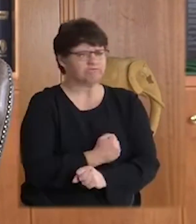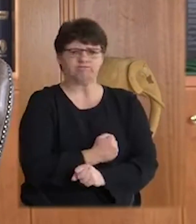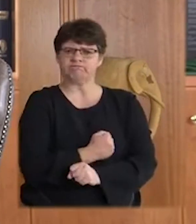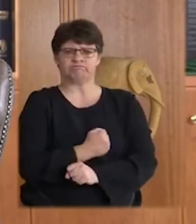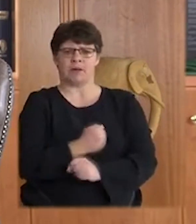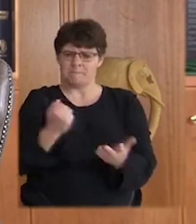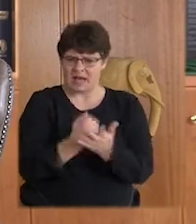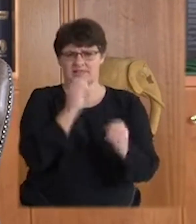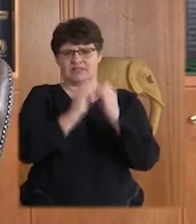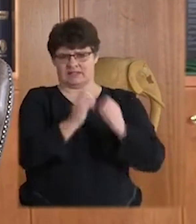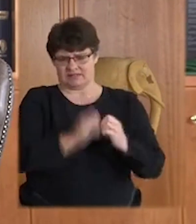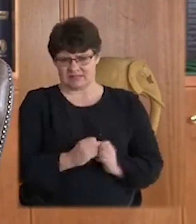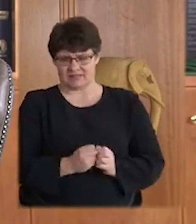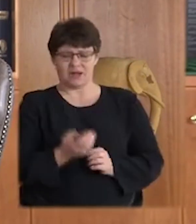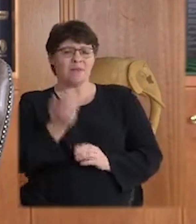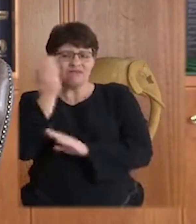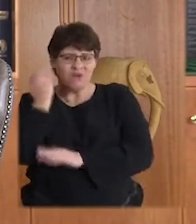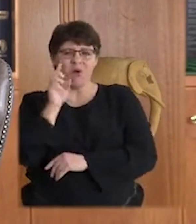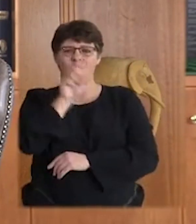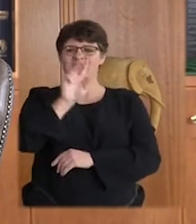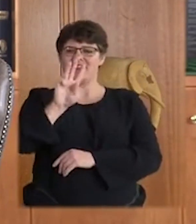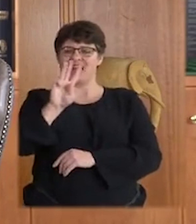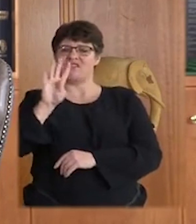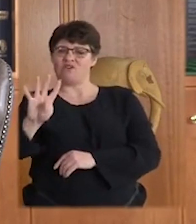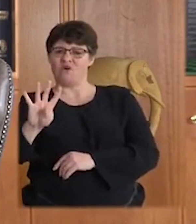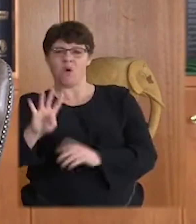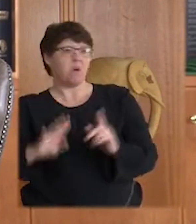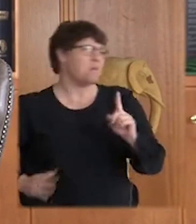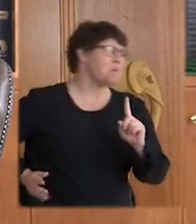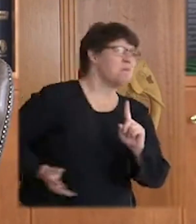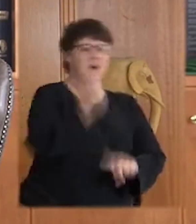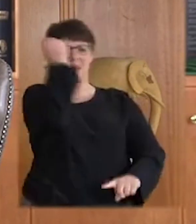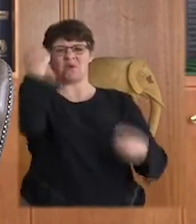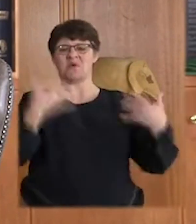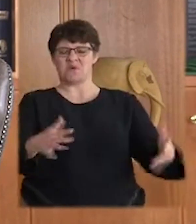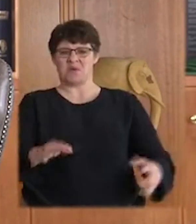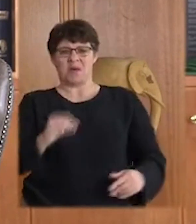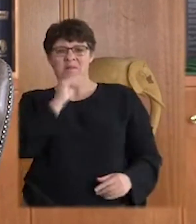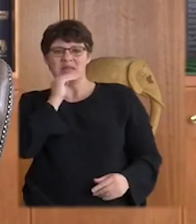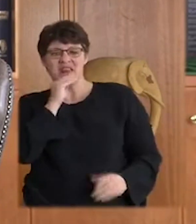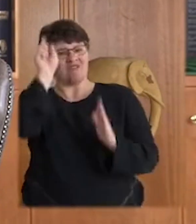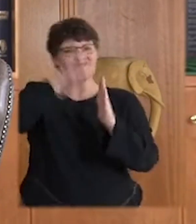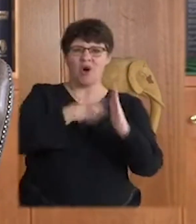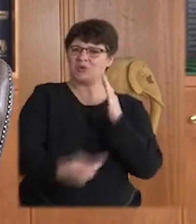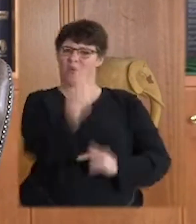The triumph of 1994 was about much more than being able to